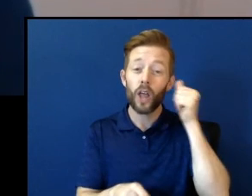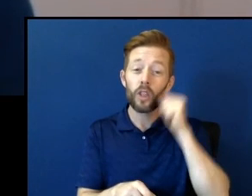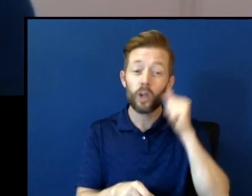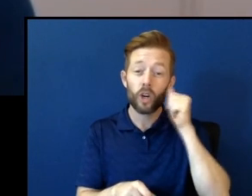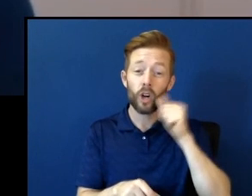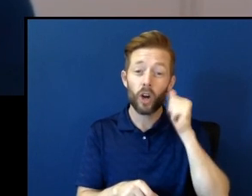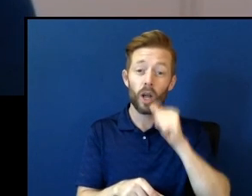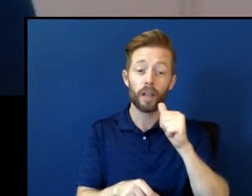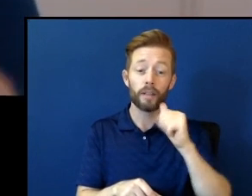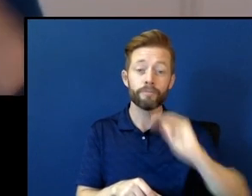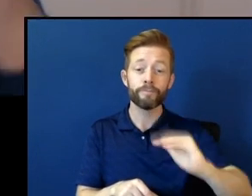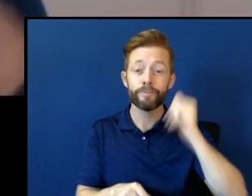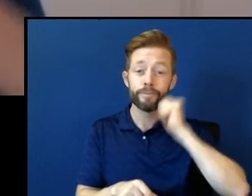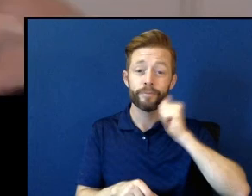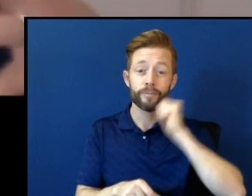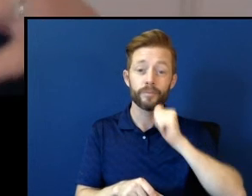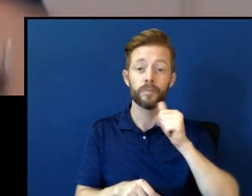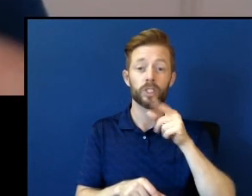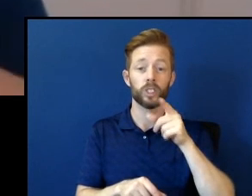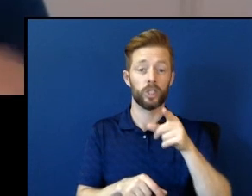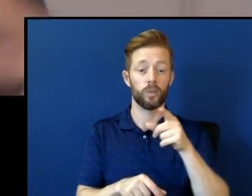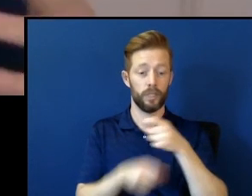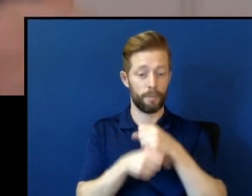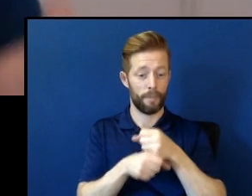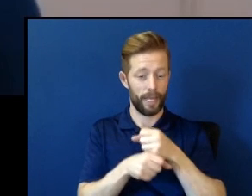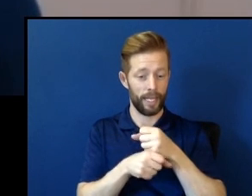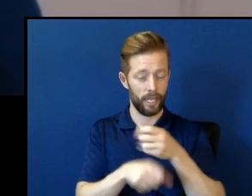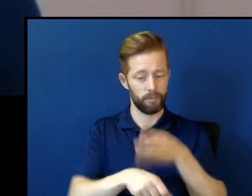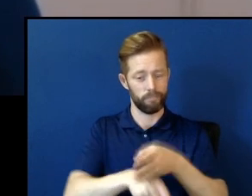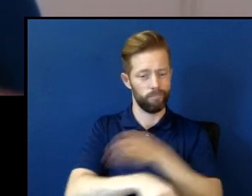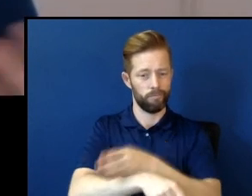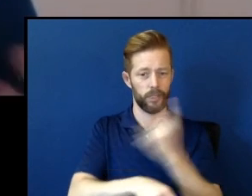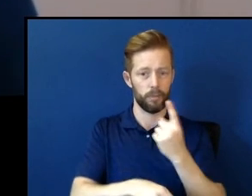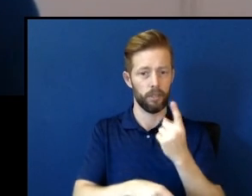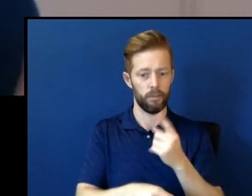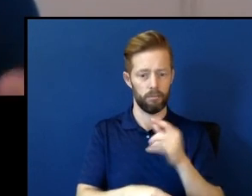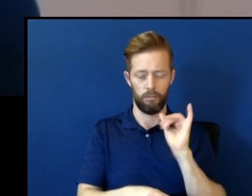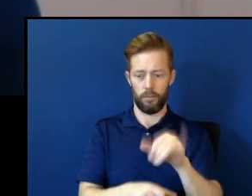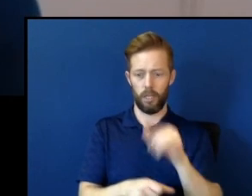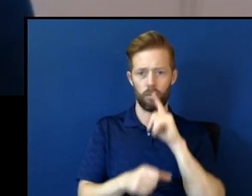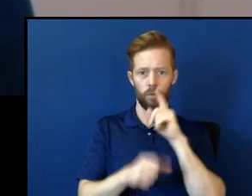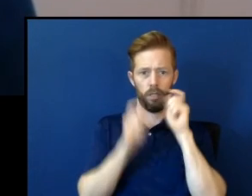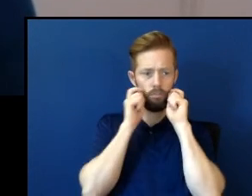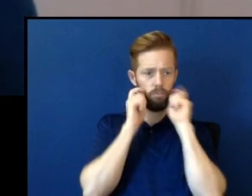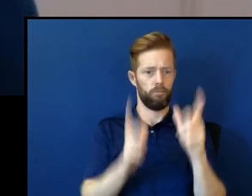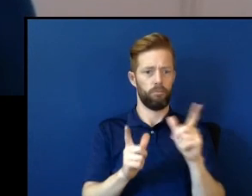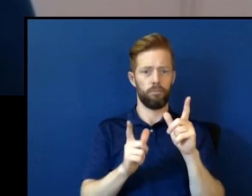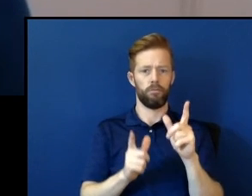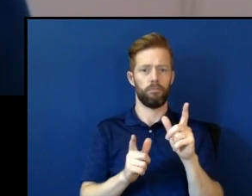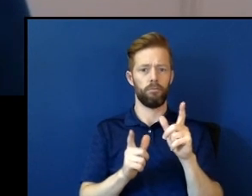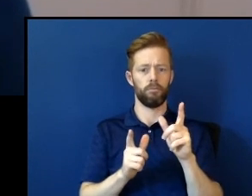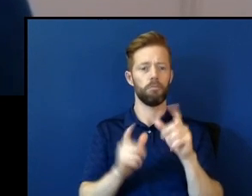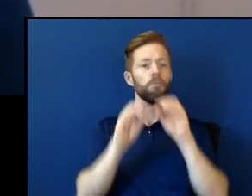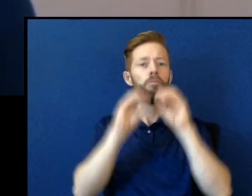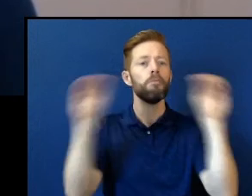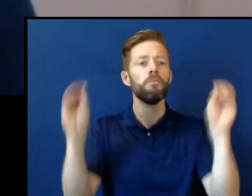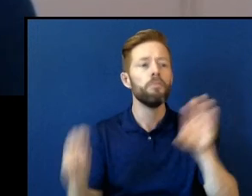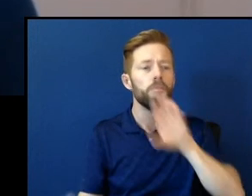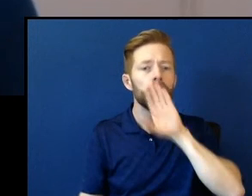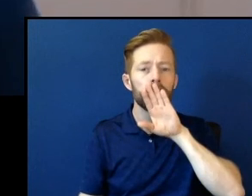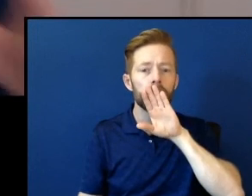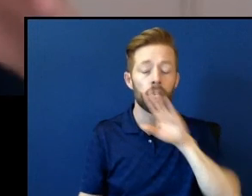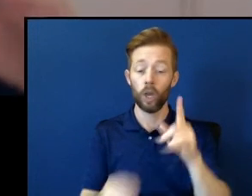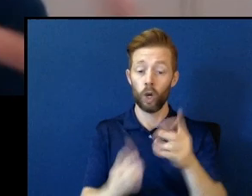little girl that you saw who was improving upon her, that was really surprising, that that's how